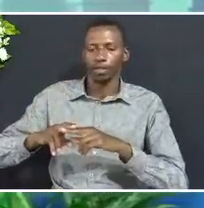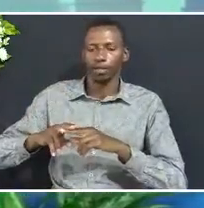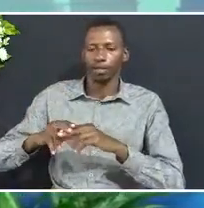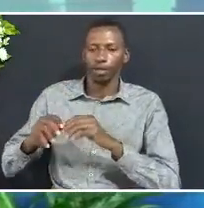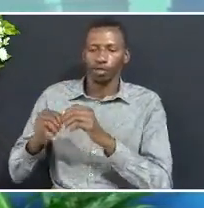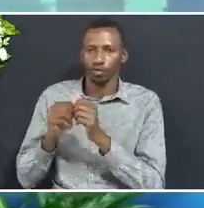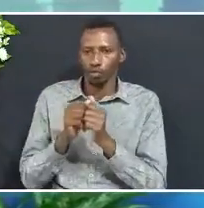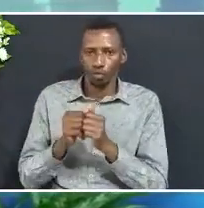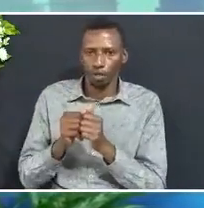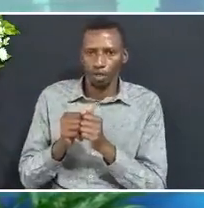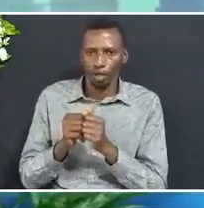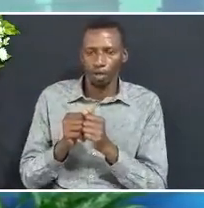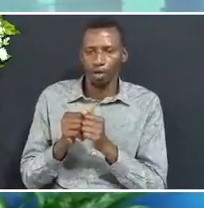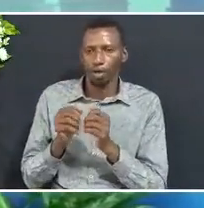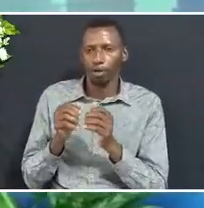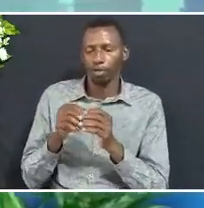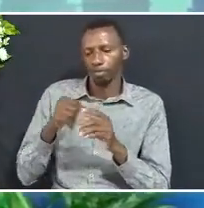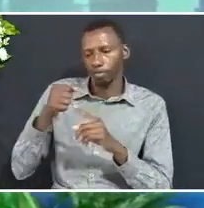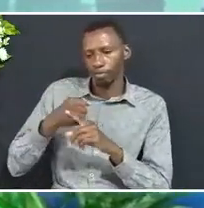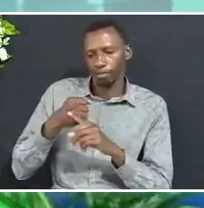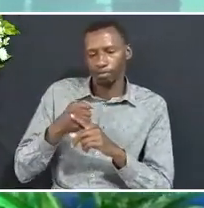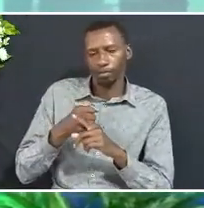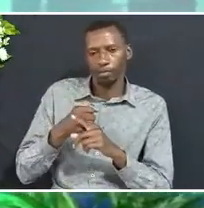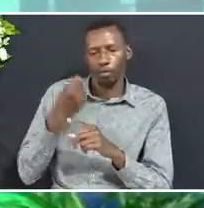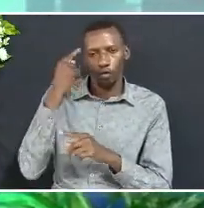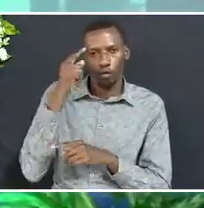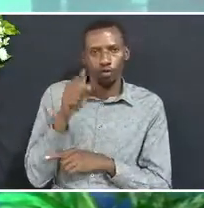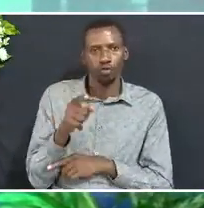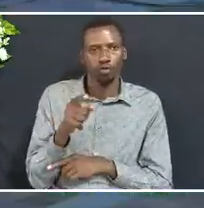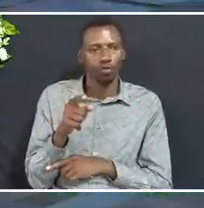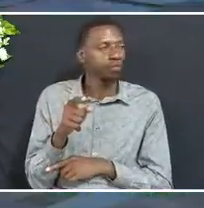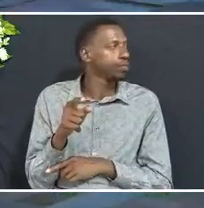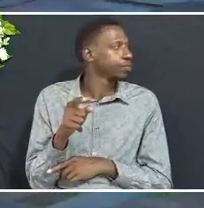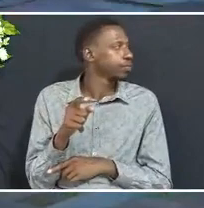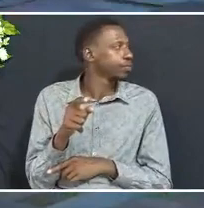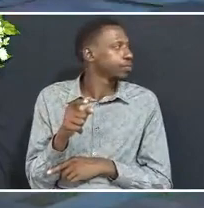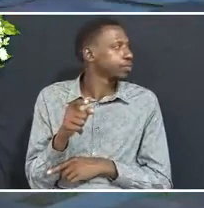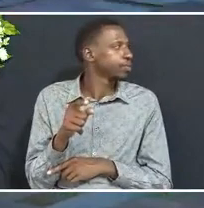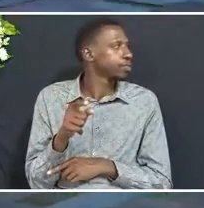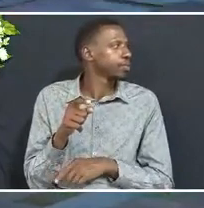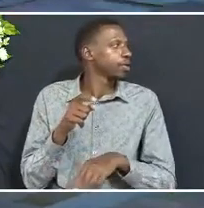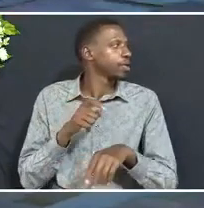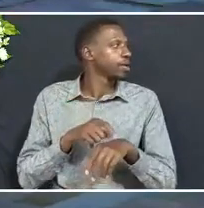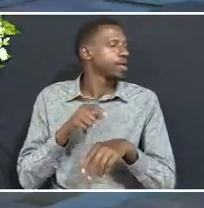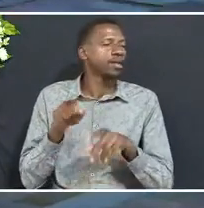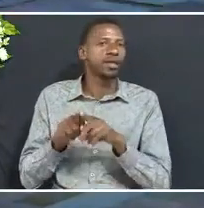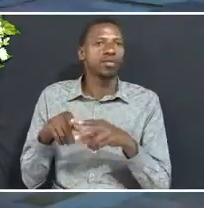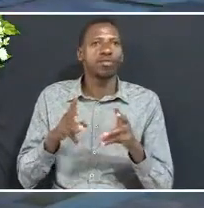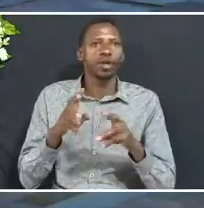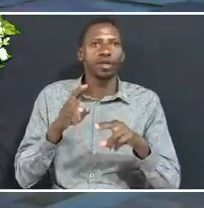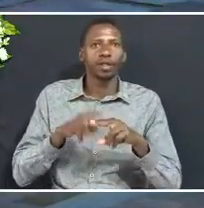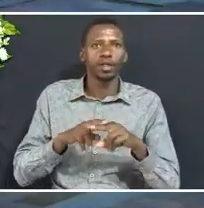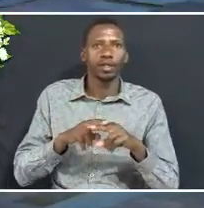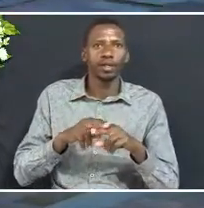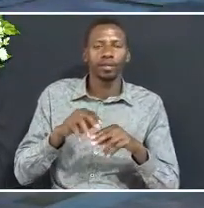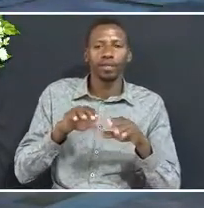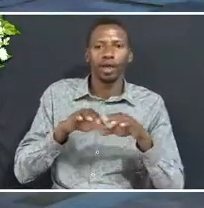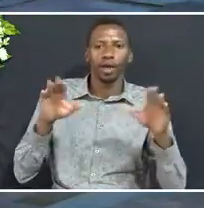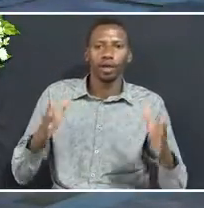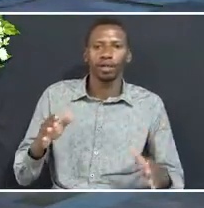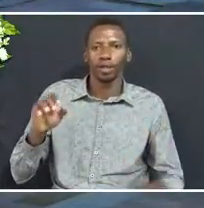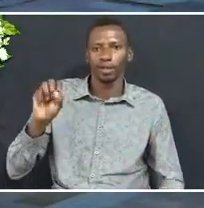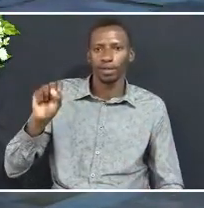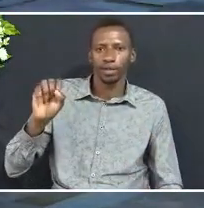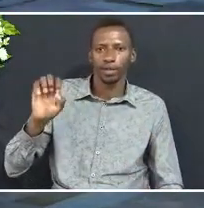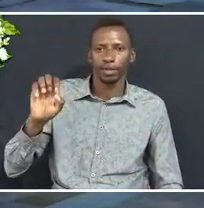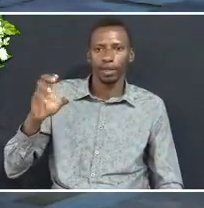you. As he sat at the altar of Shechem, so he is seated